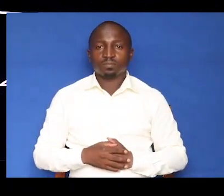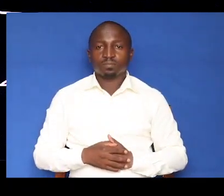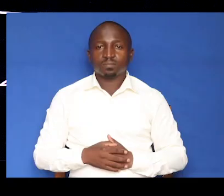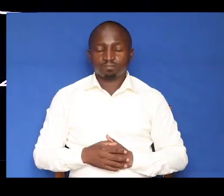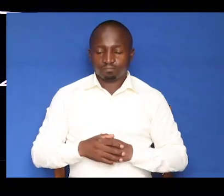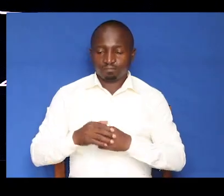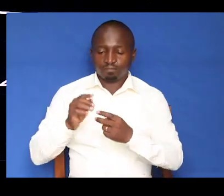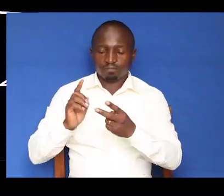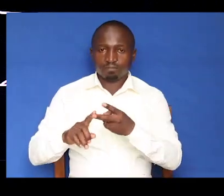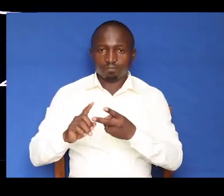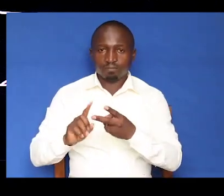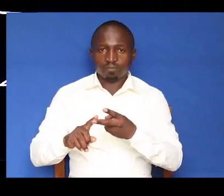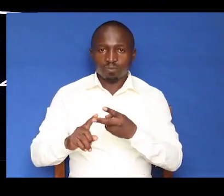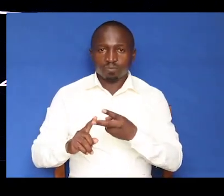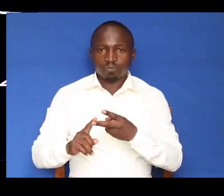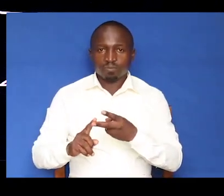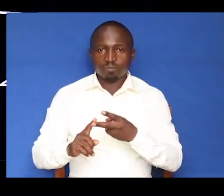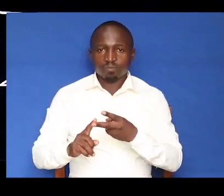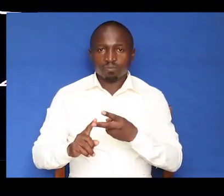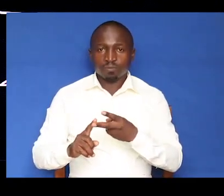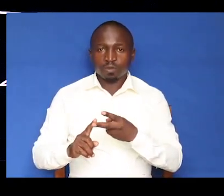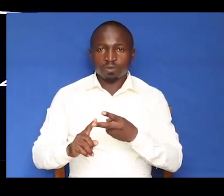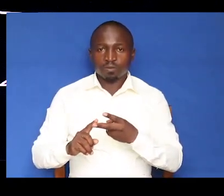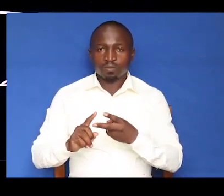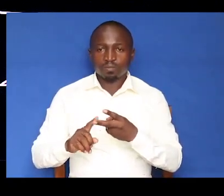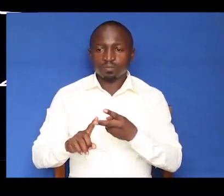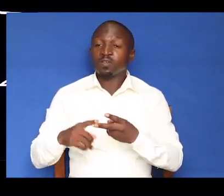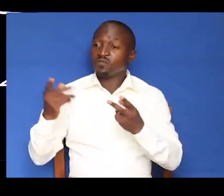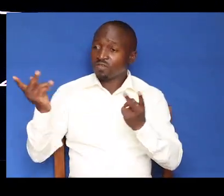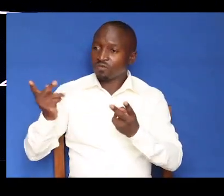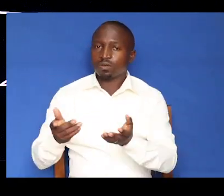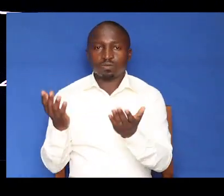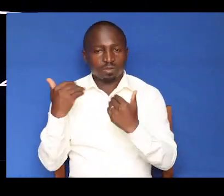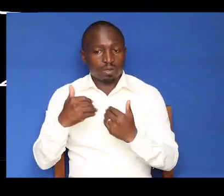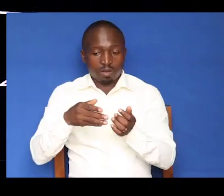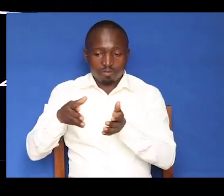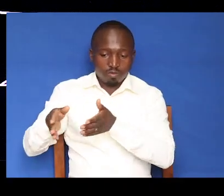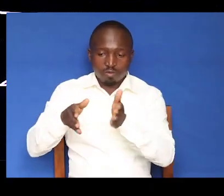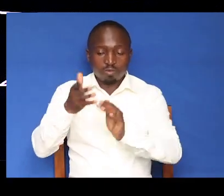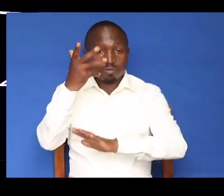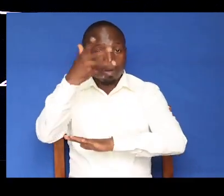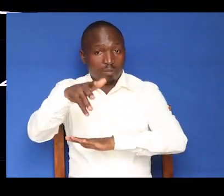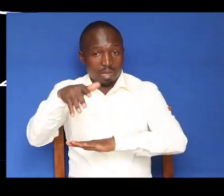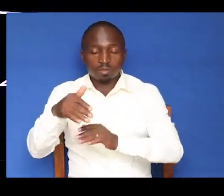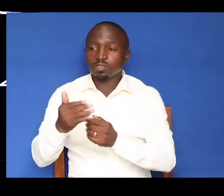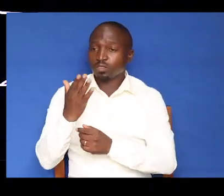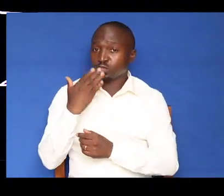Also, the water of the current may have low